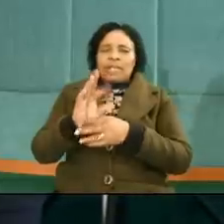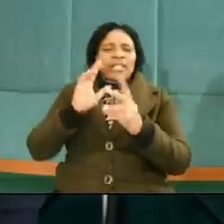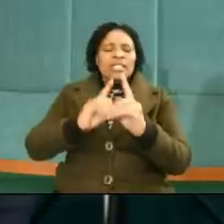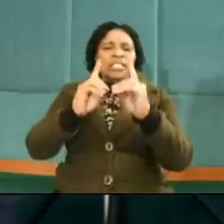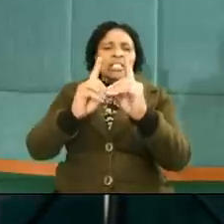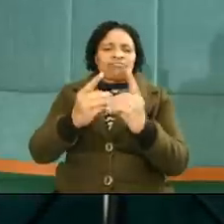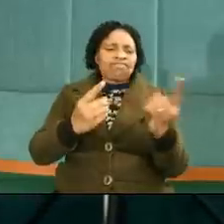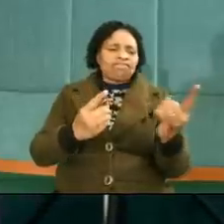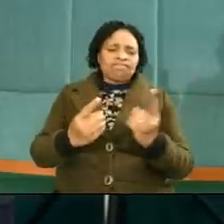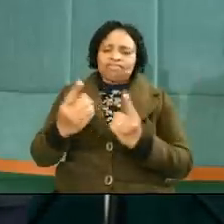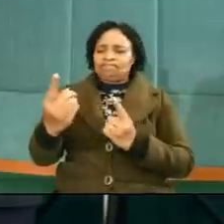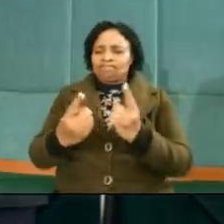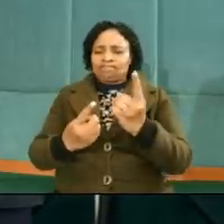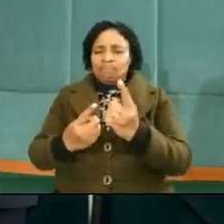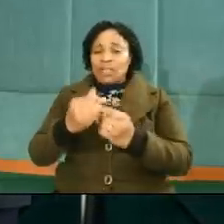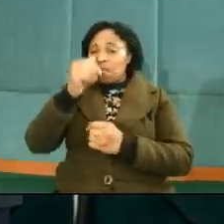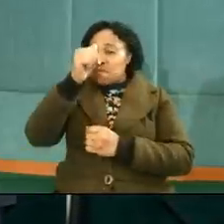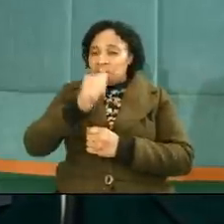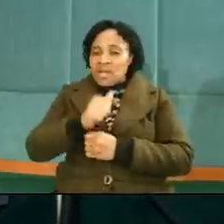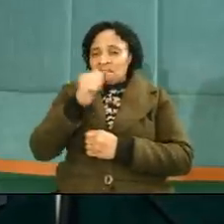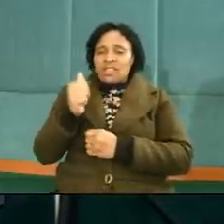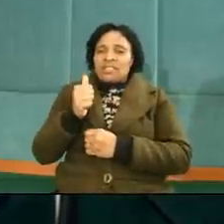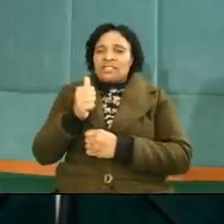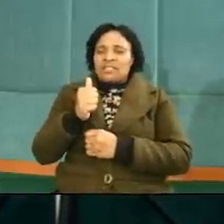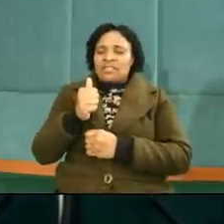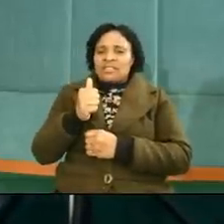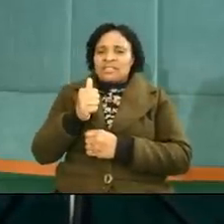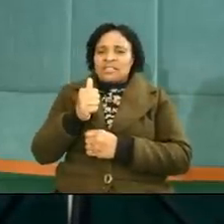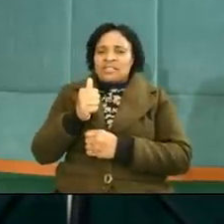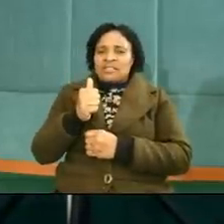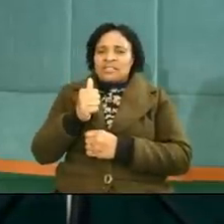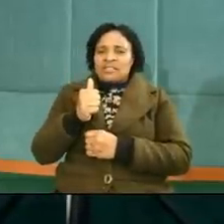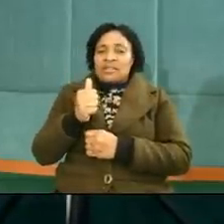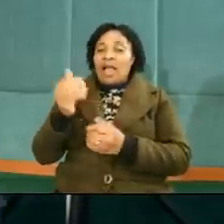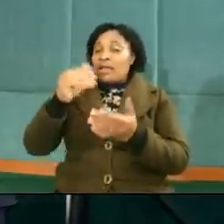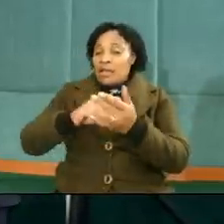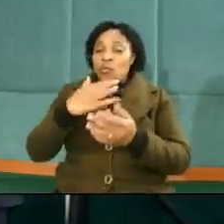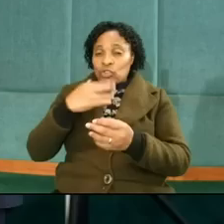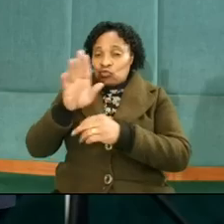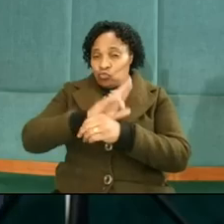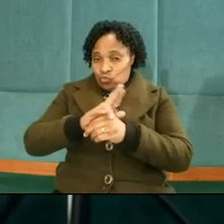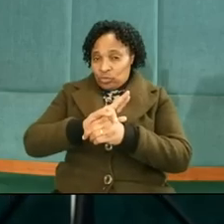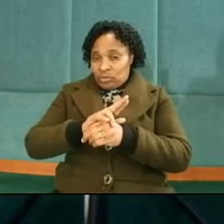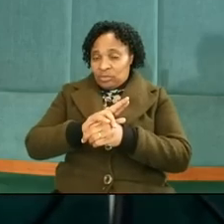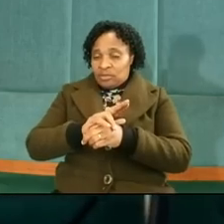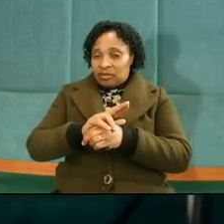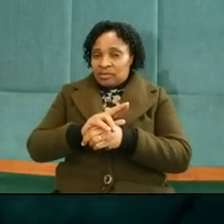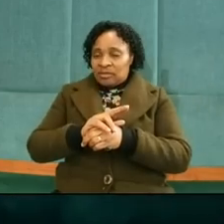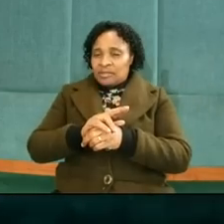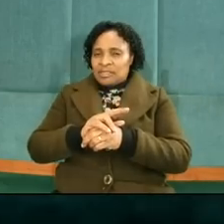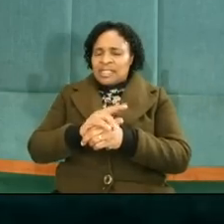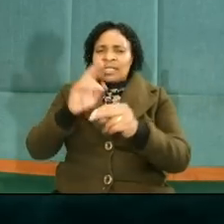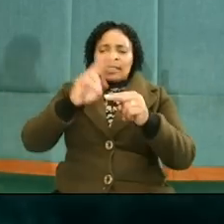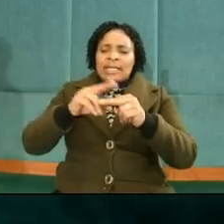disciples came to him privately. We used that yesterday morning. Let's use it again, because there's something more in it we're going for. Now,